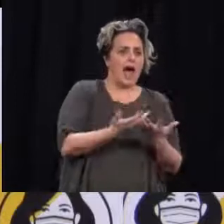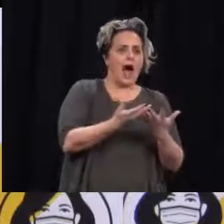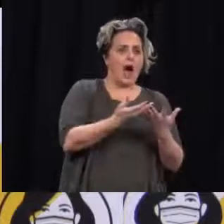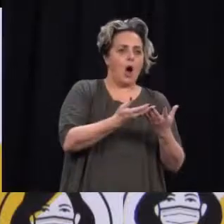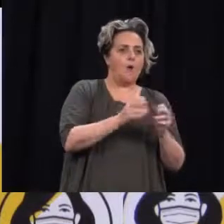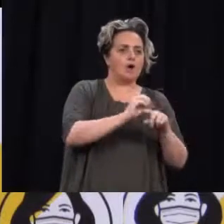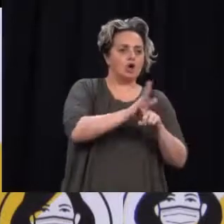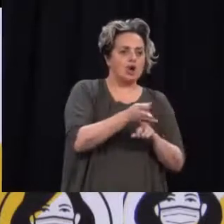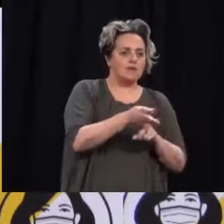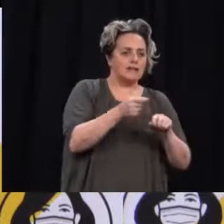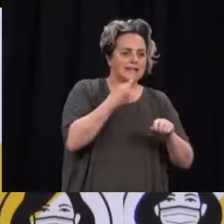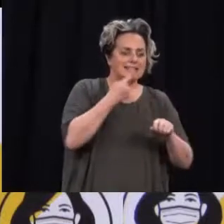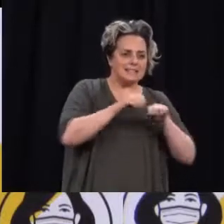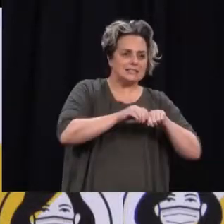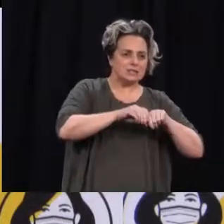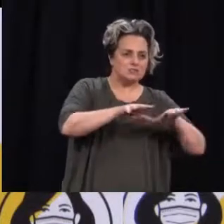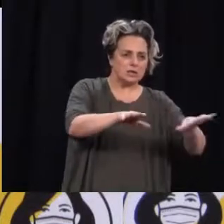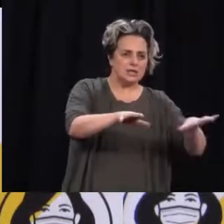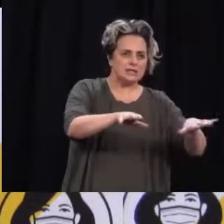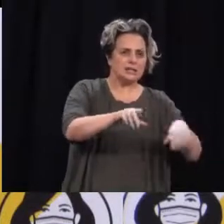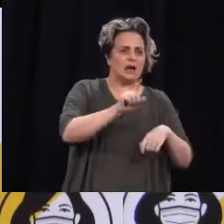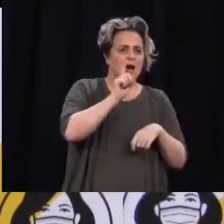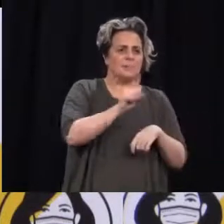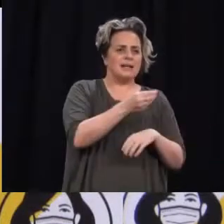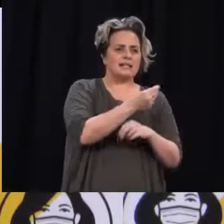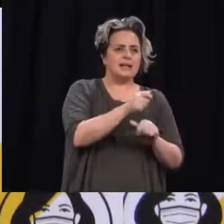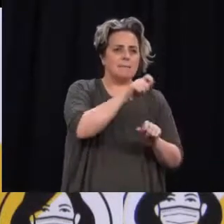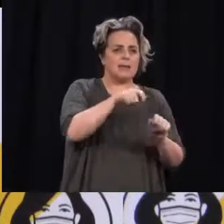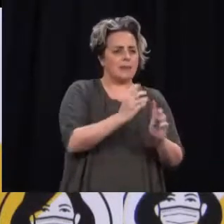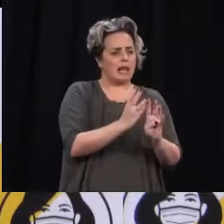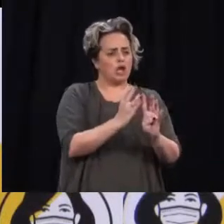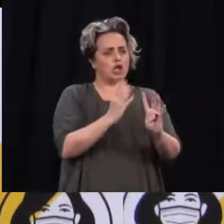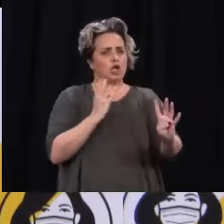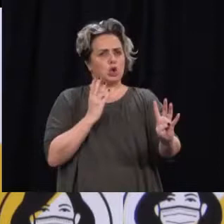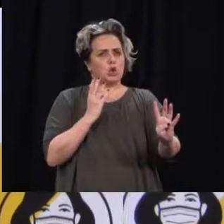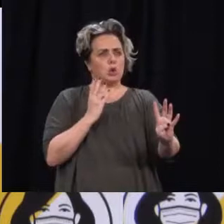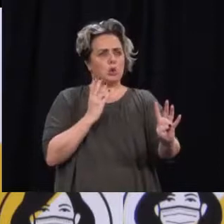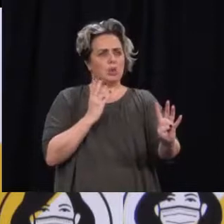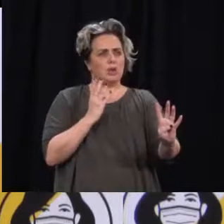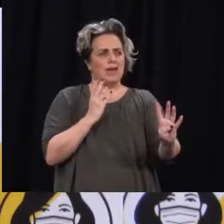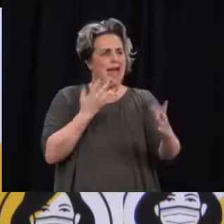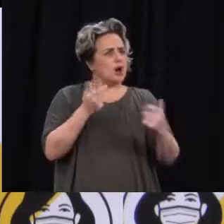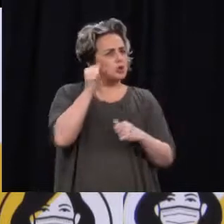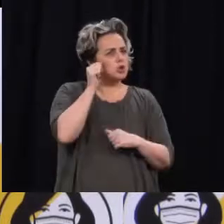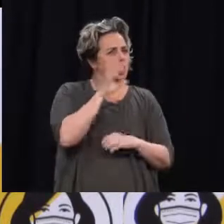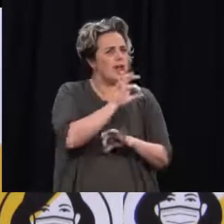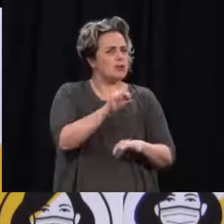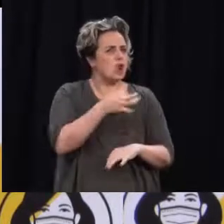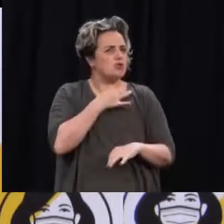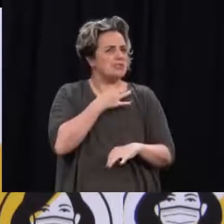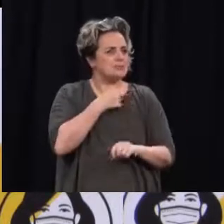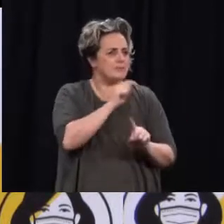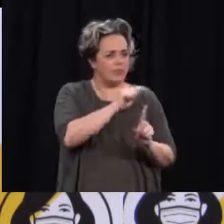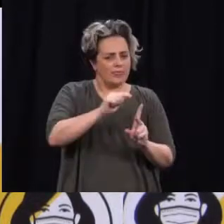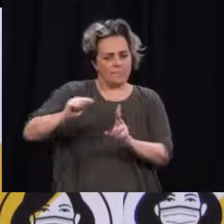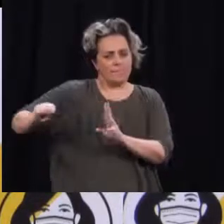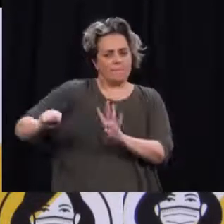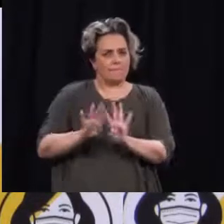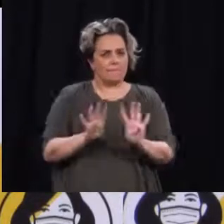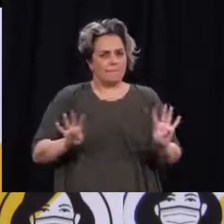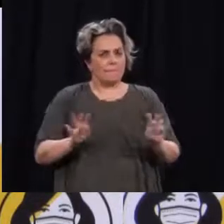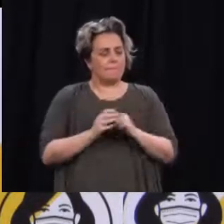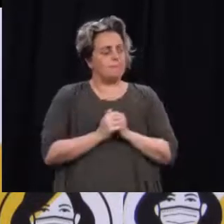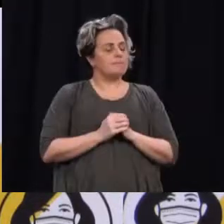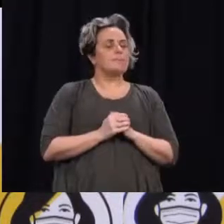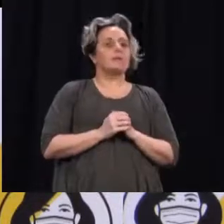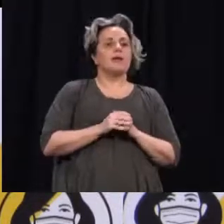concern about people standing in that queue to get vaccinated aren't potentially at risk? Well, I suspect that the health